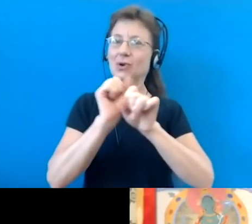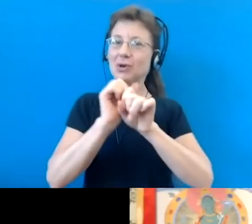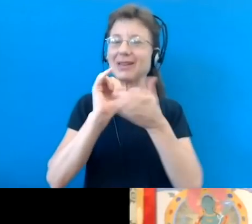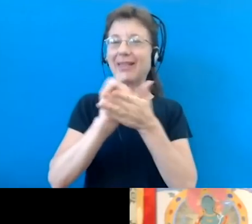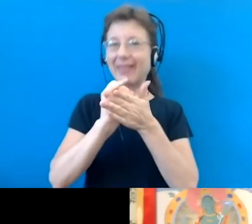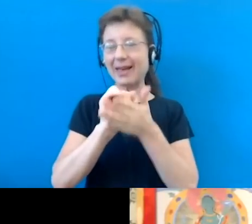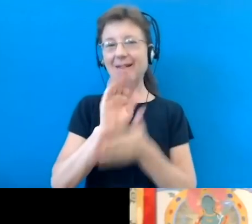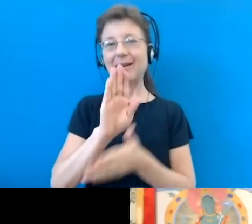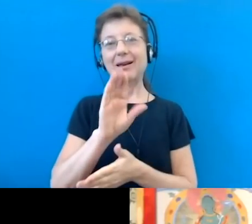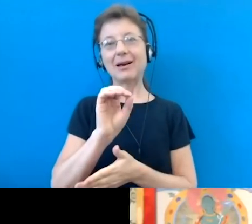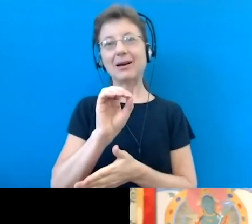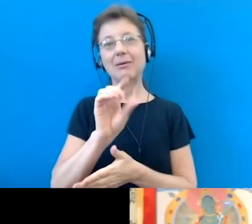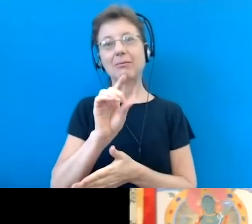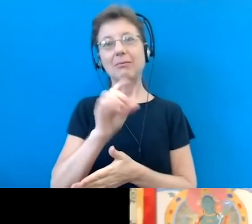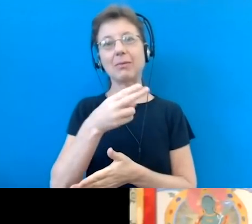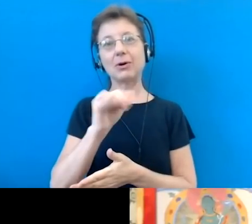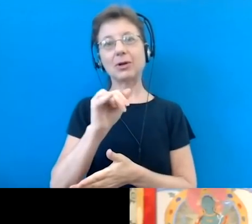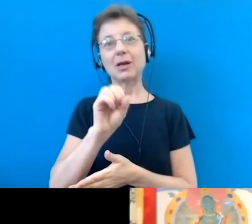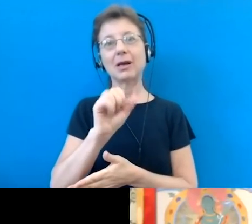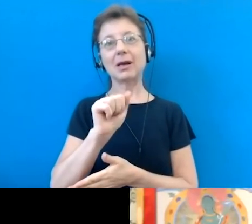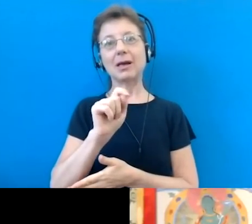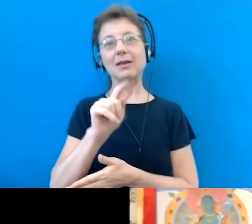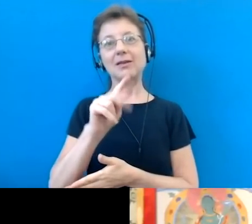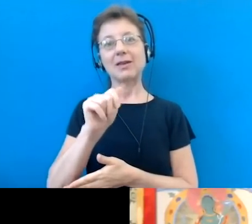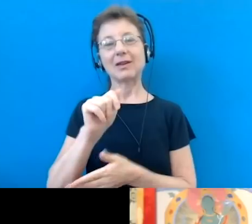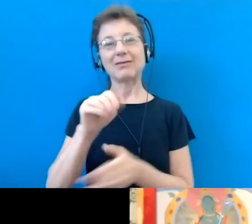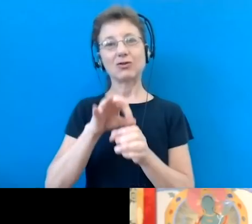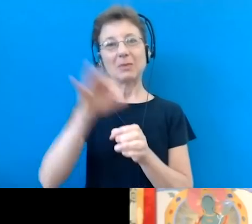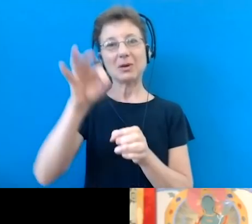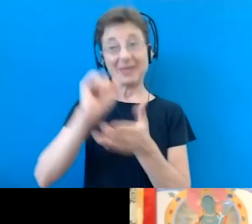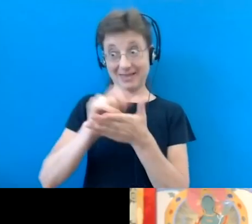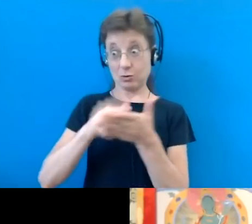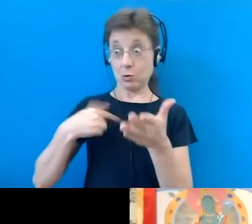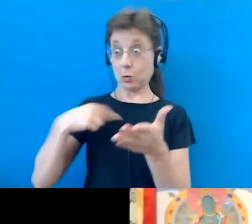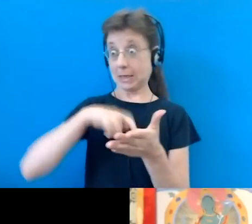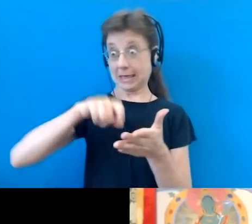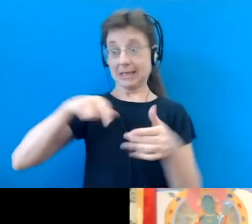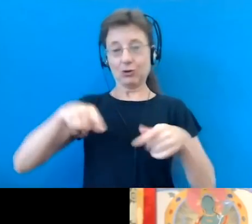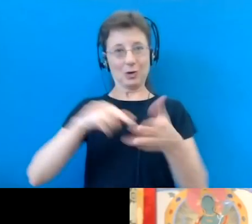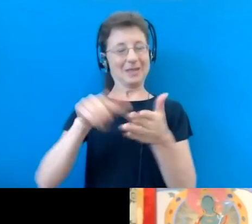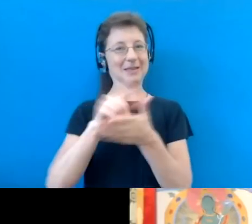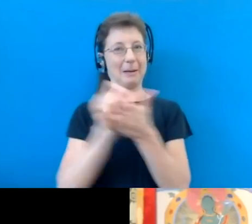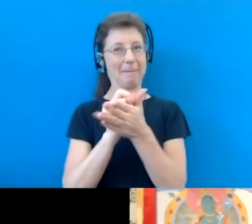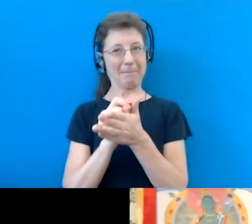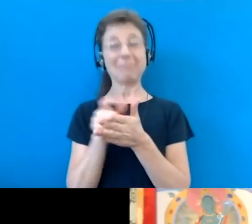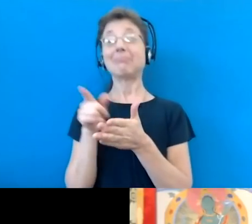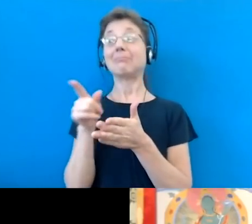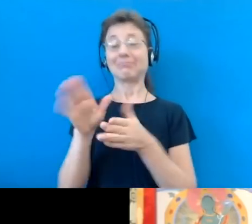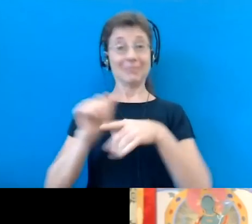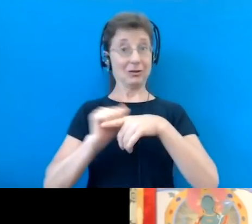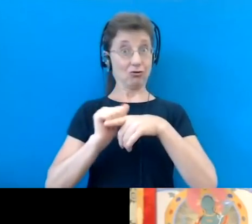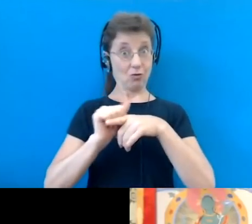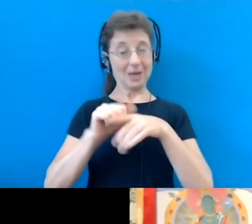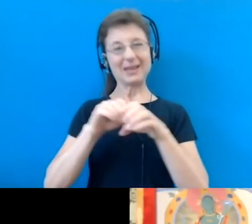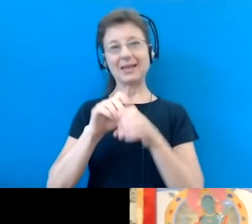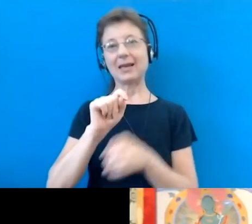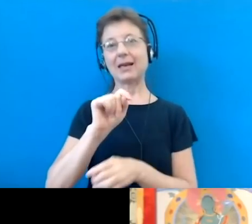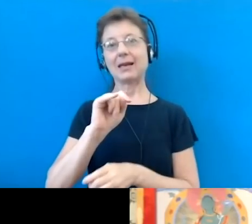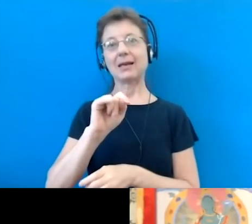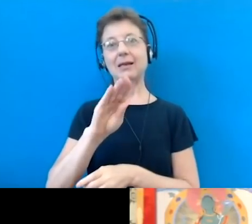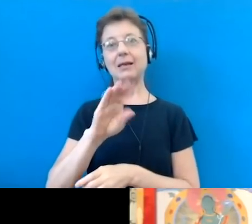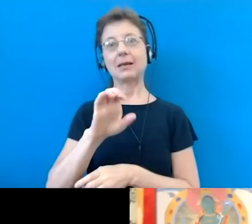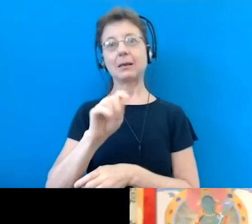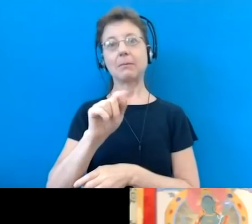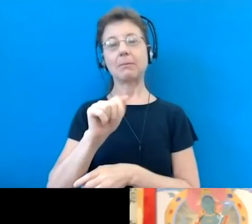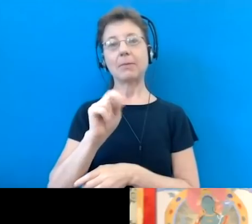spirit that we most need in these times. So Lama Rod was trained in Tibetan Buddhism,